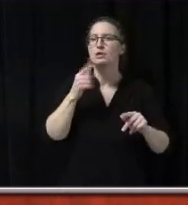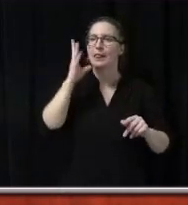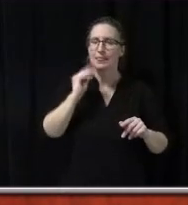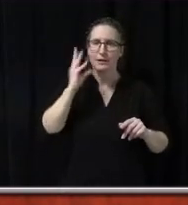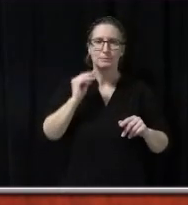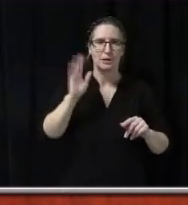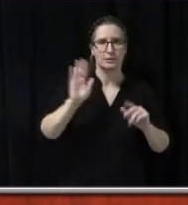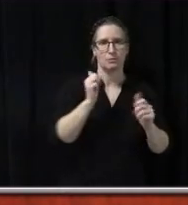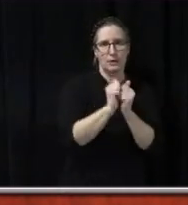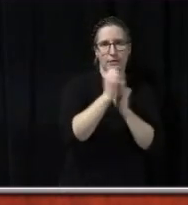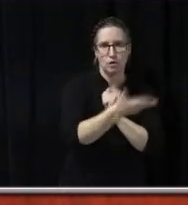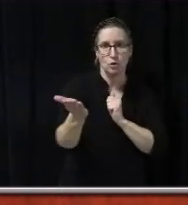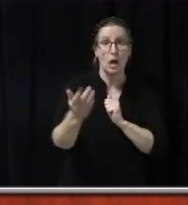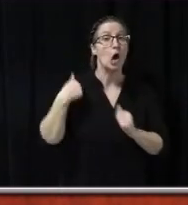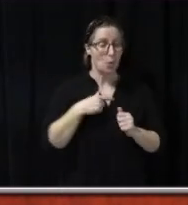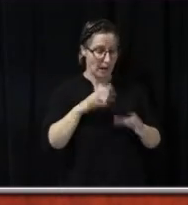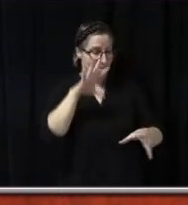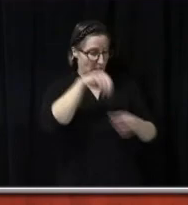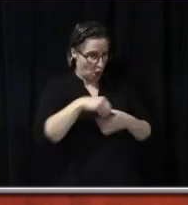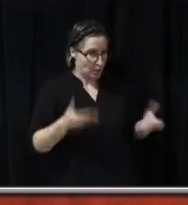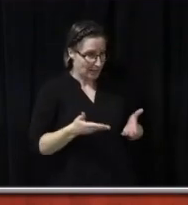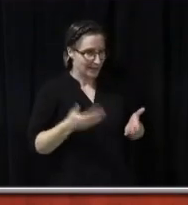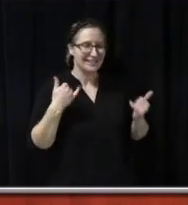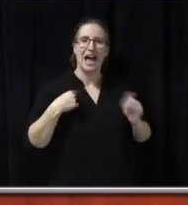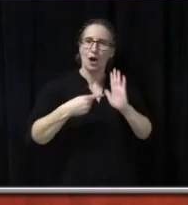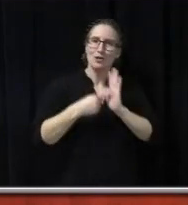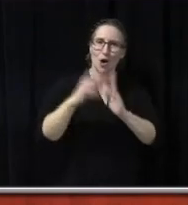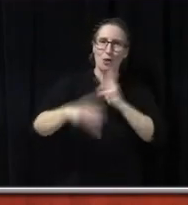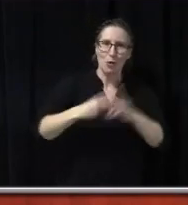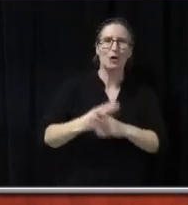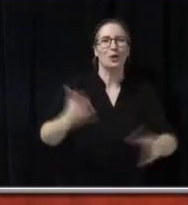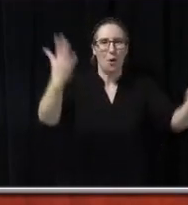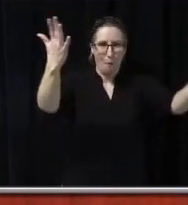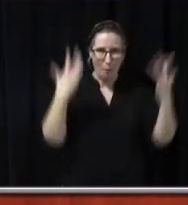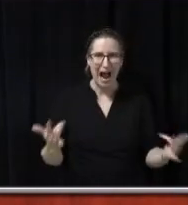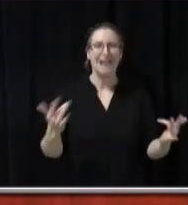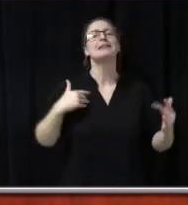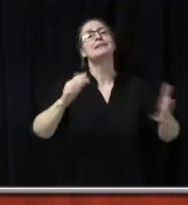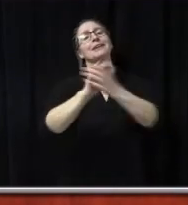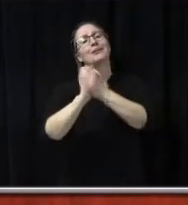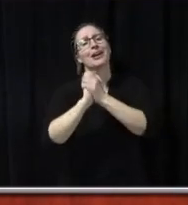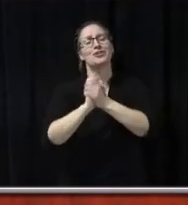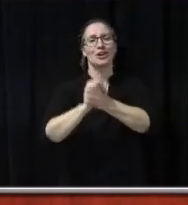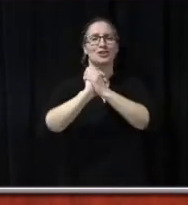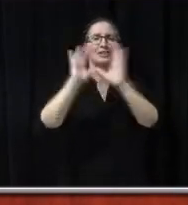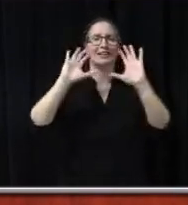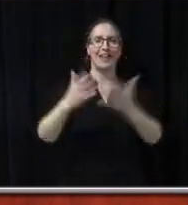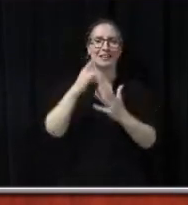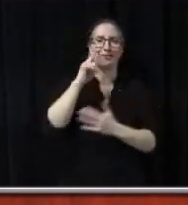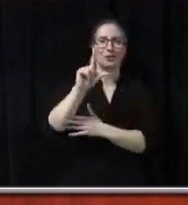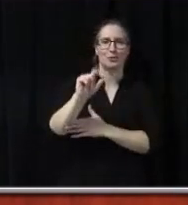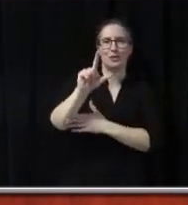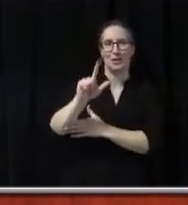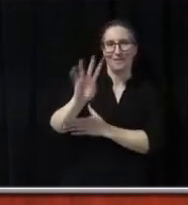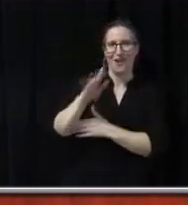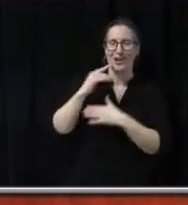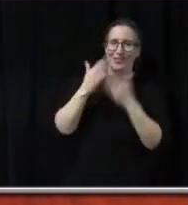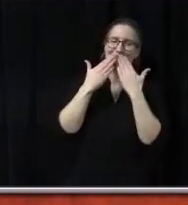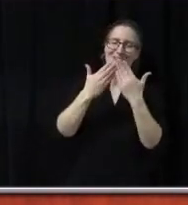We belong here. It's time to show the world exactly why. Congratulations, class of 2024. Thank you.